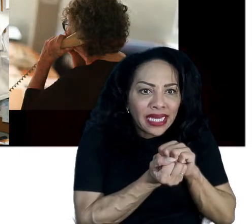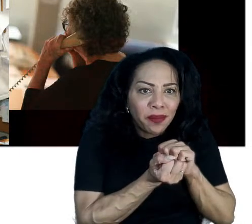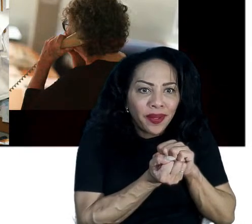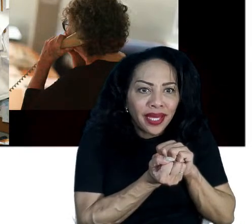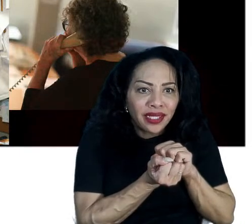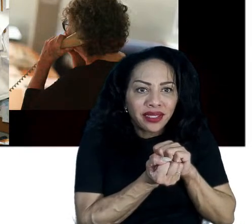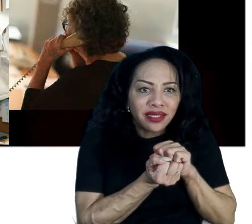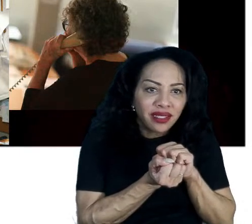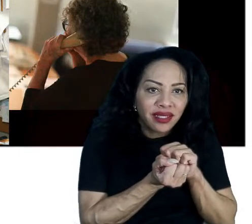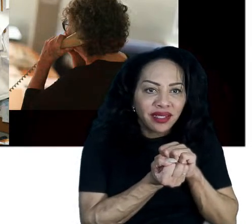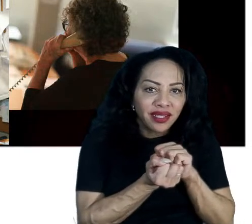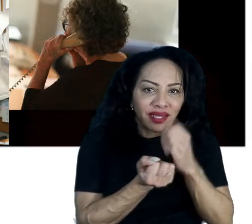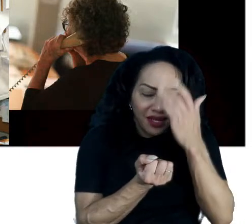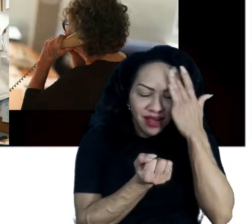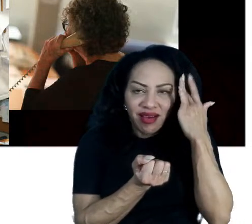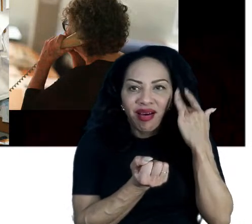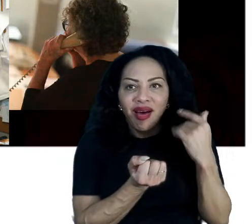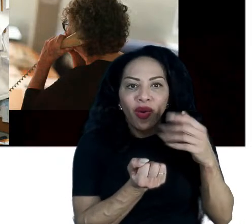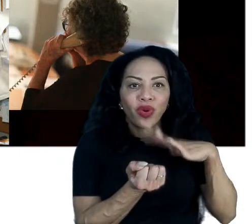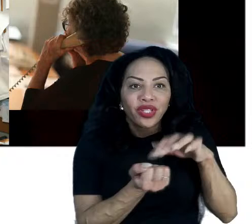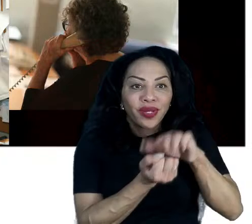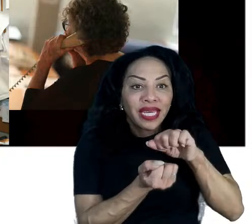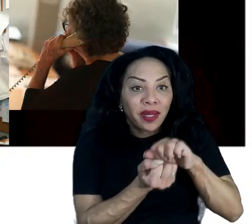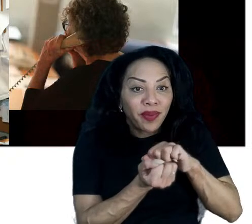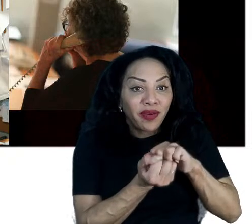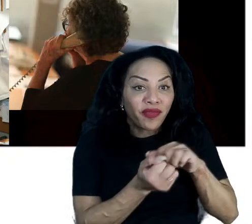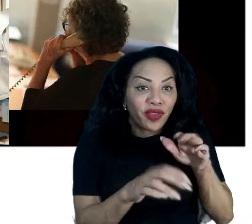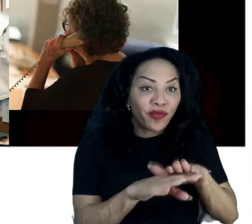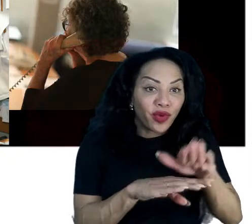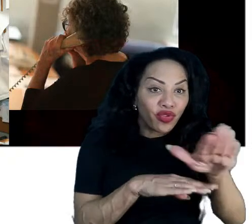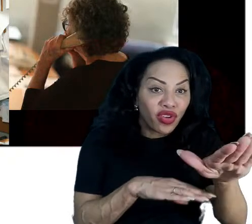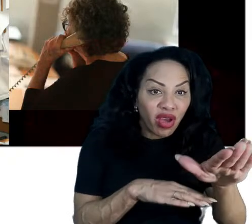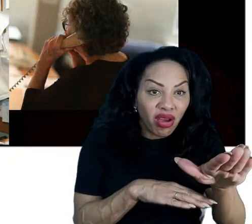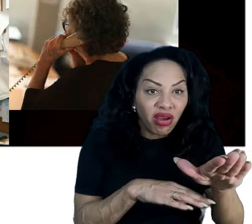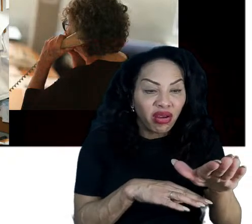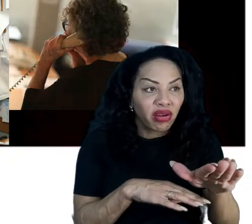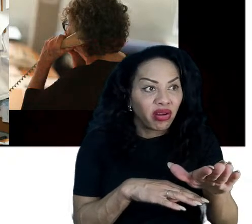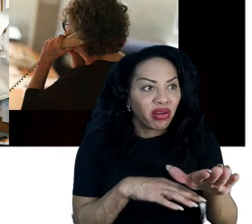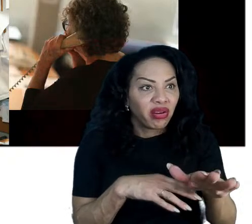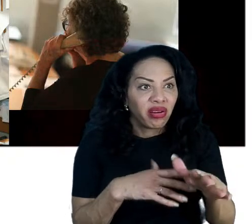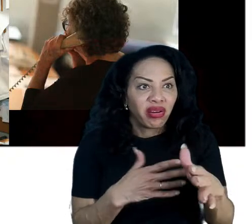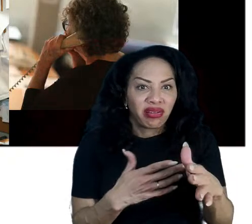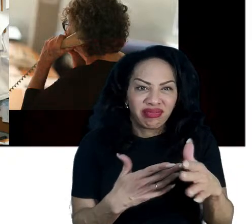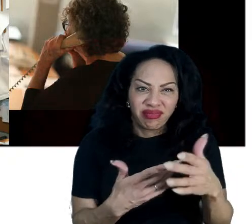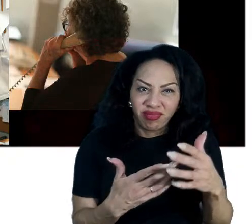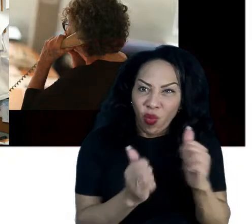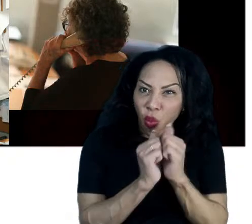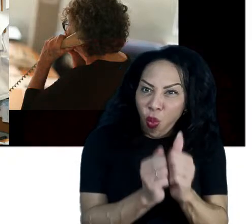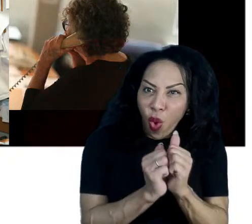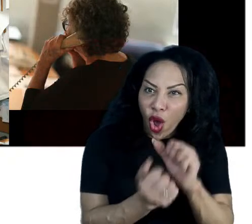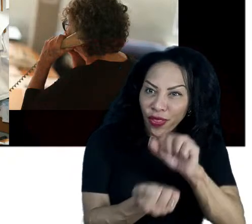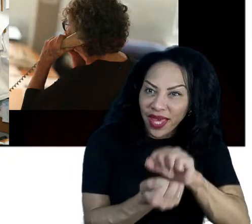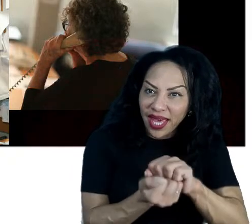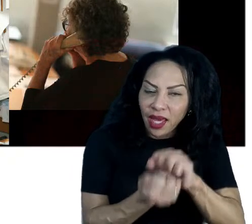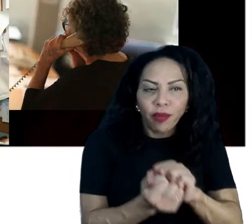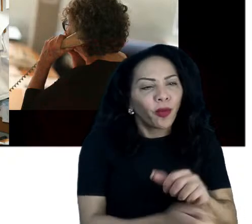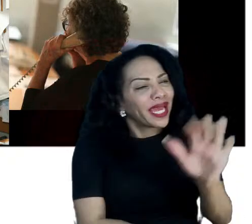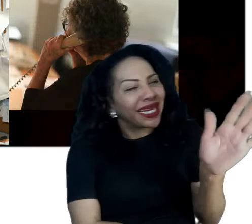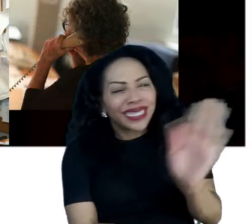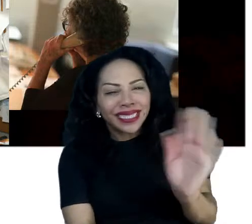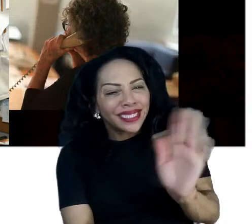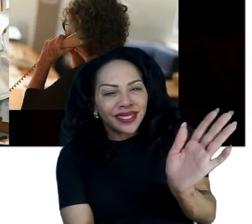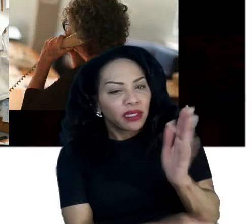and the everyday is and flippant is as valuable as the very well considered and deliberately